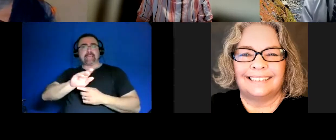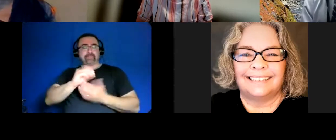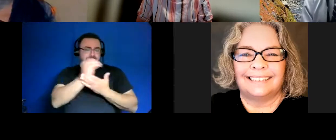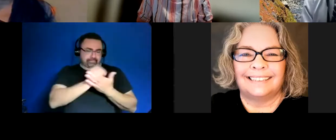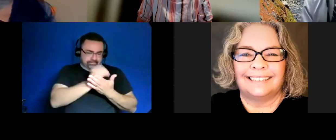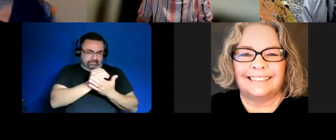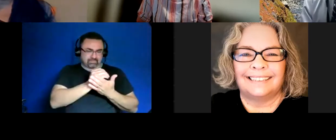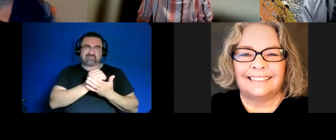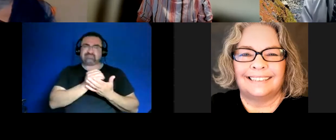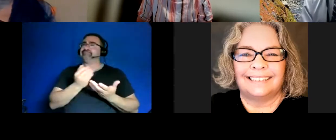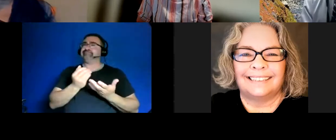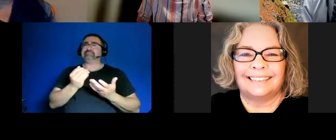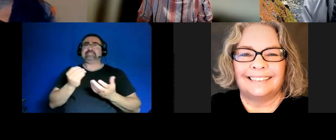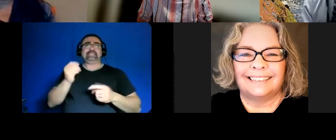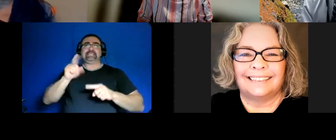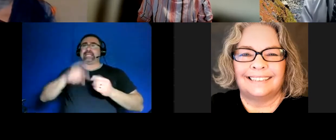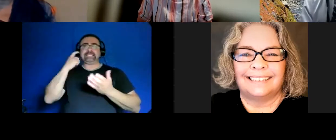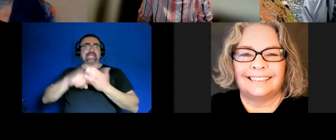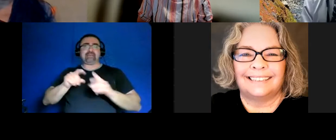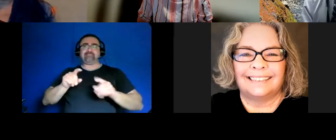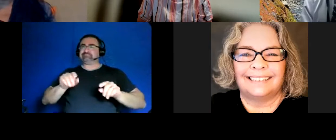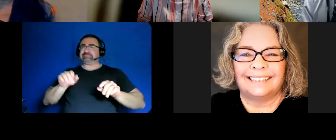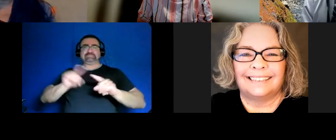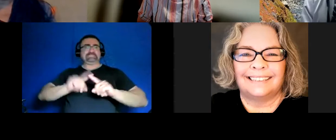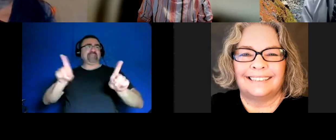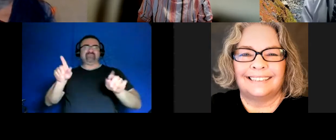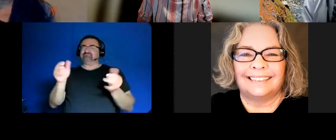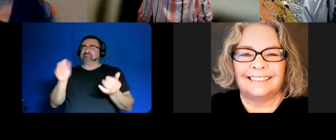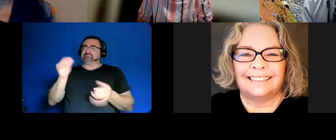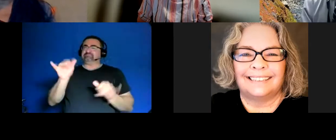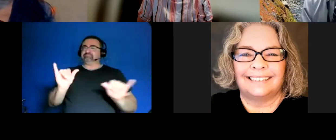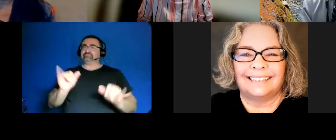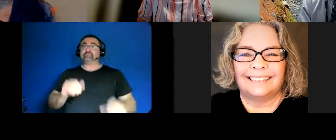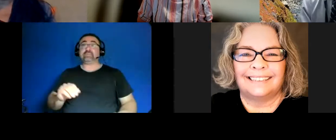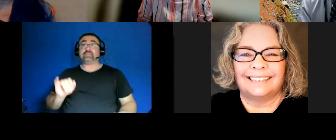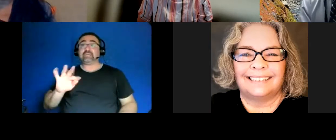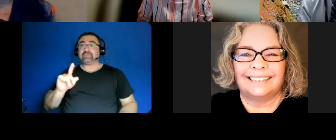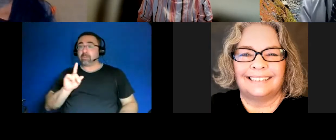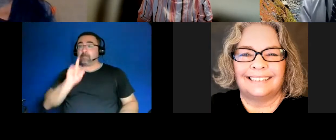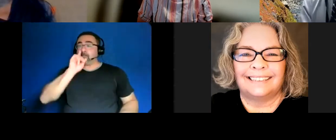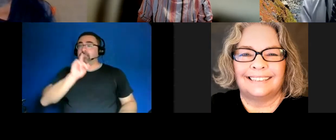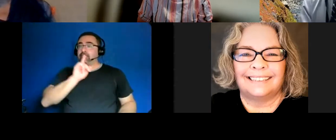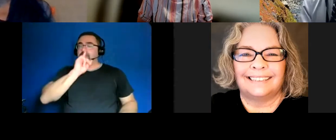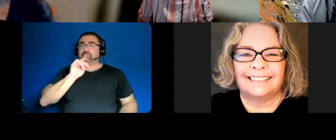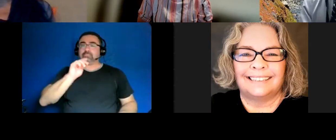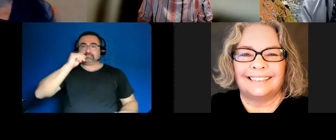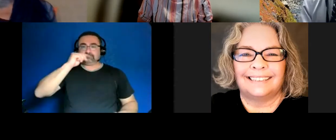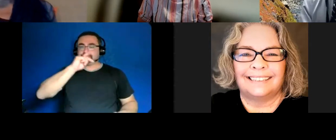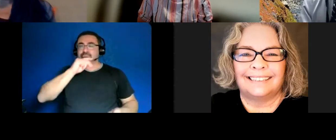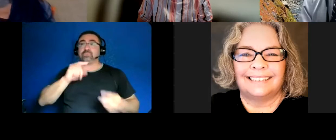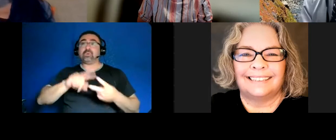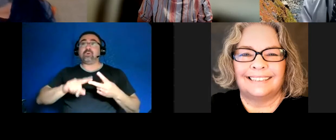difference. So when you get a nasopharyngeal swab done, or a